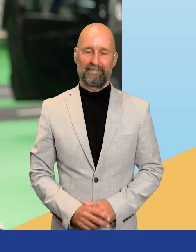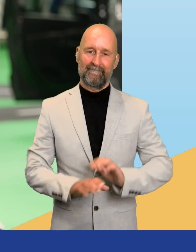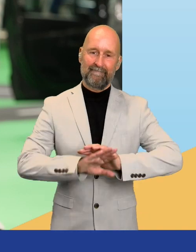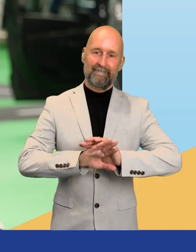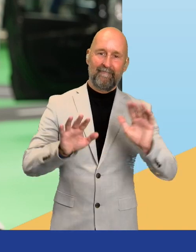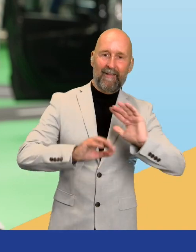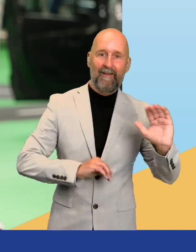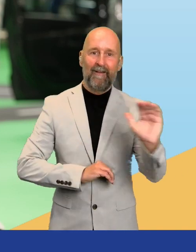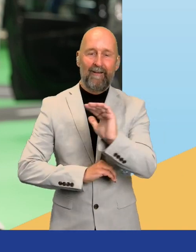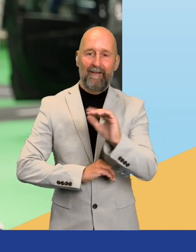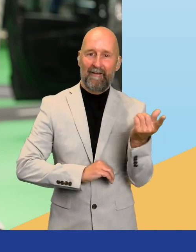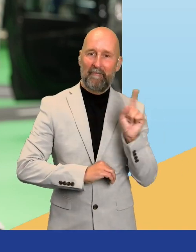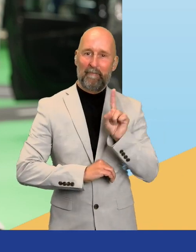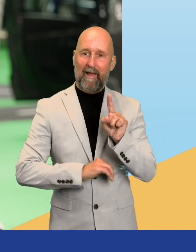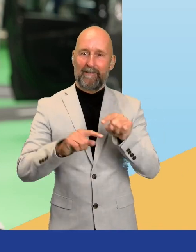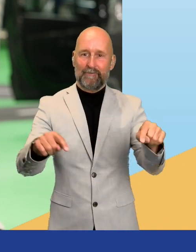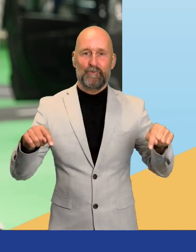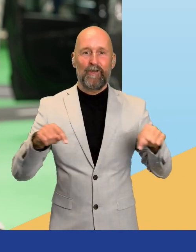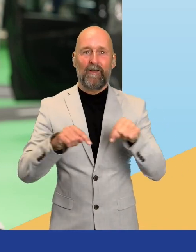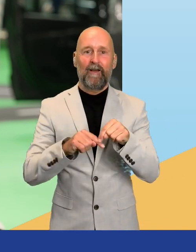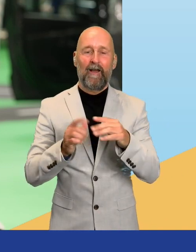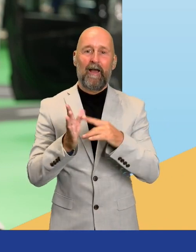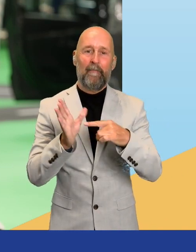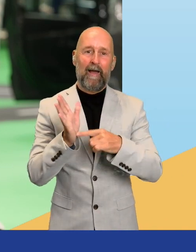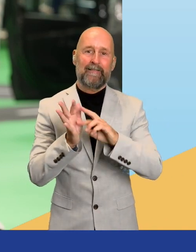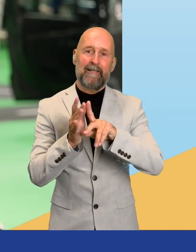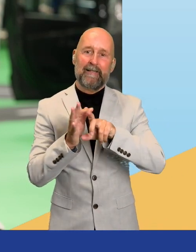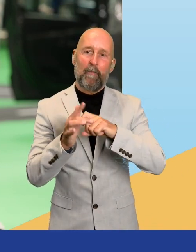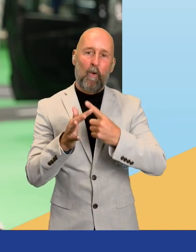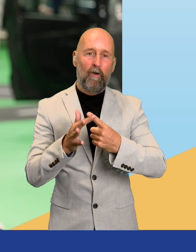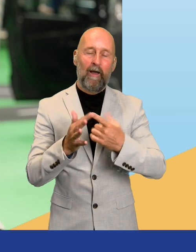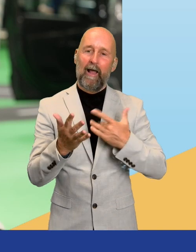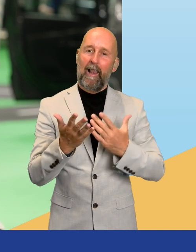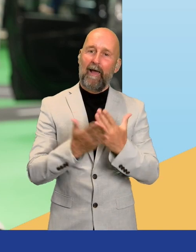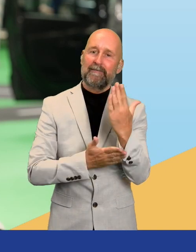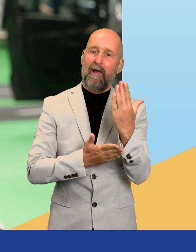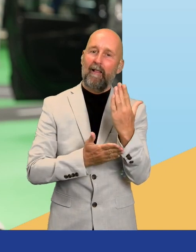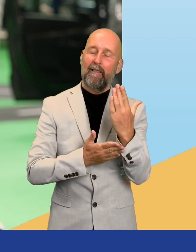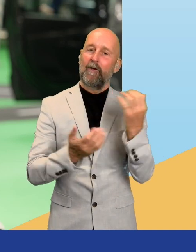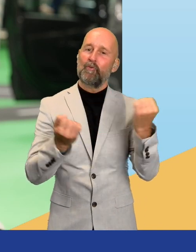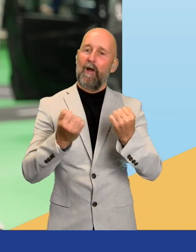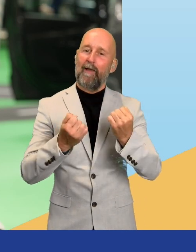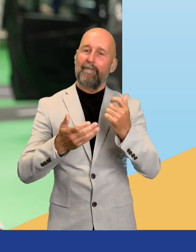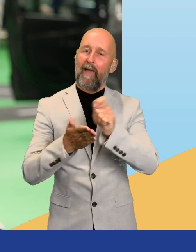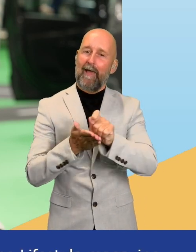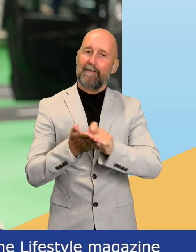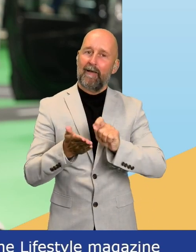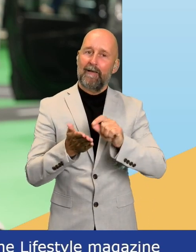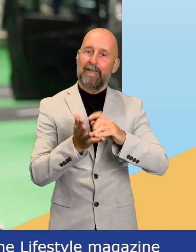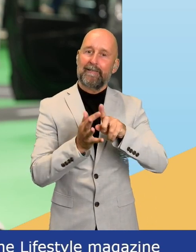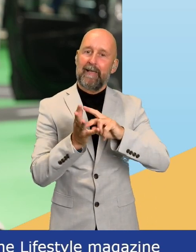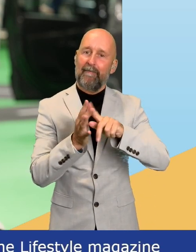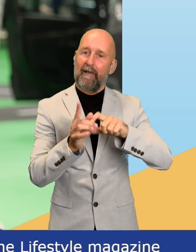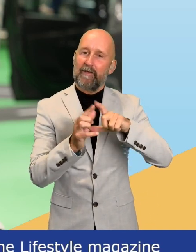Hi everyone, I'm back in the studio with Matt Lizzimore, who's the Lifestyle Magazine Drive editor, and Steve Huntingford,